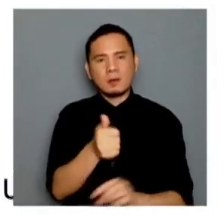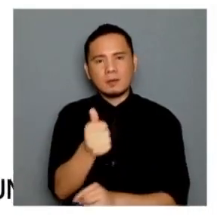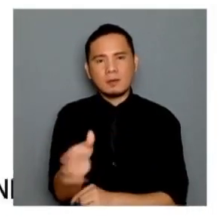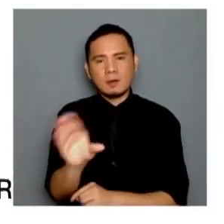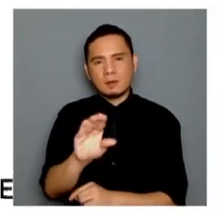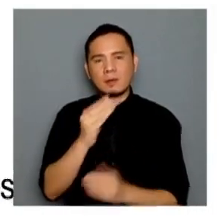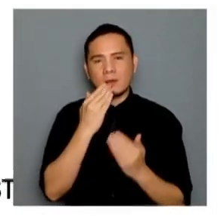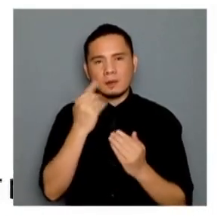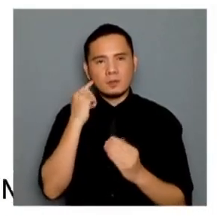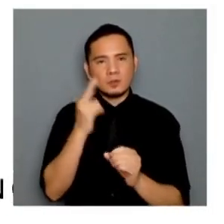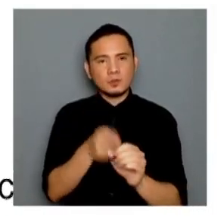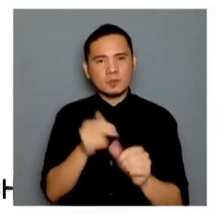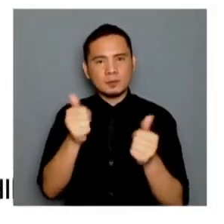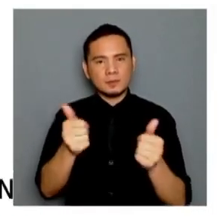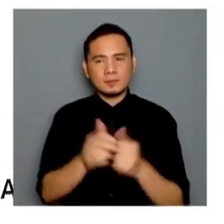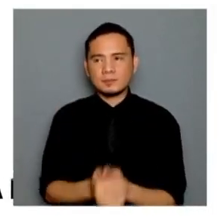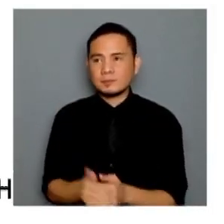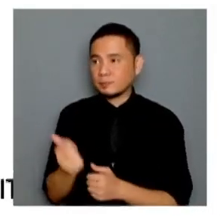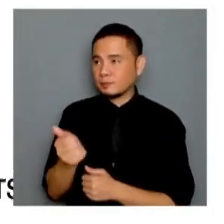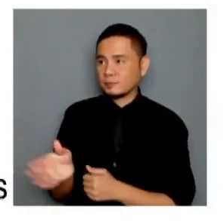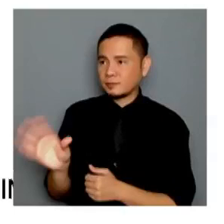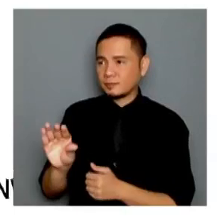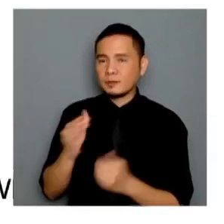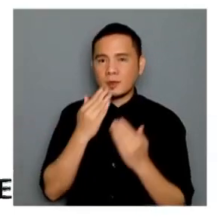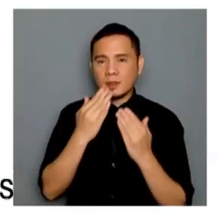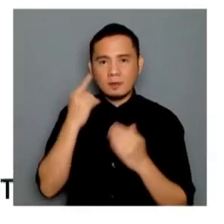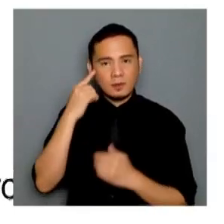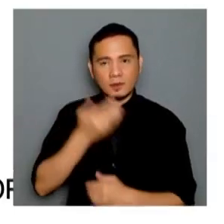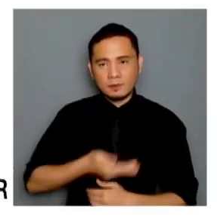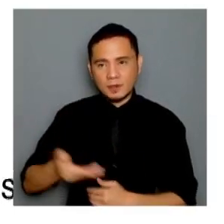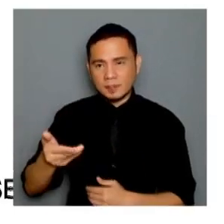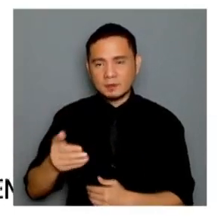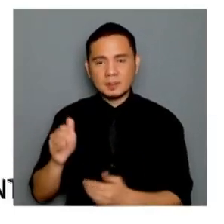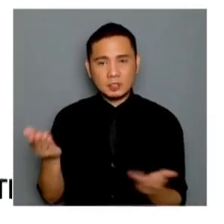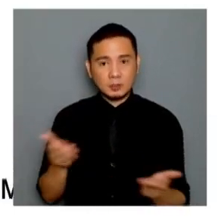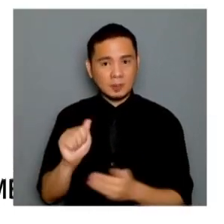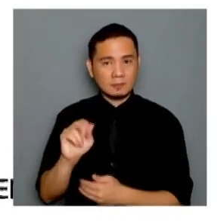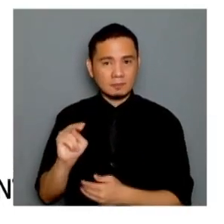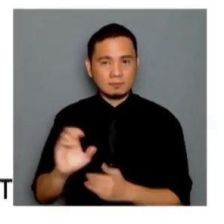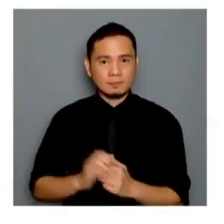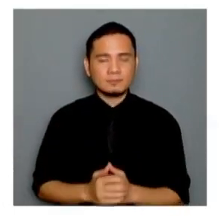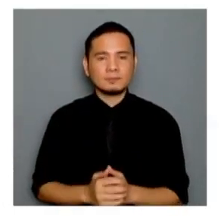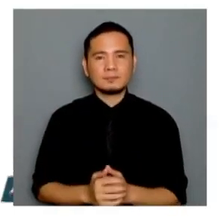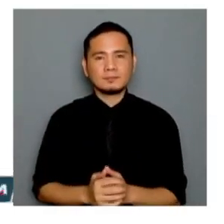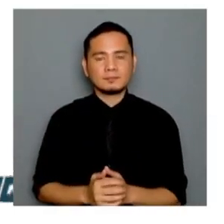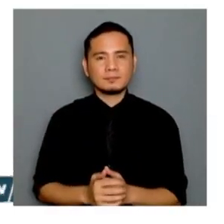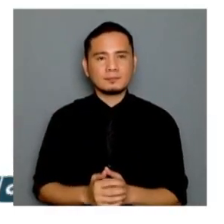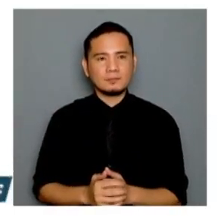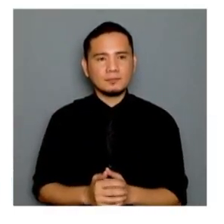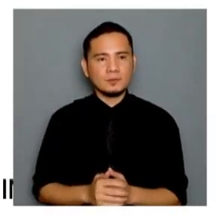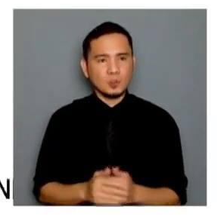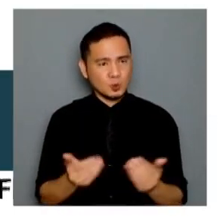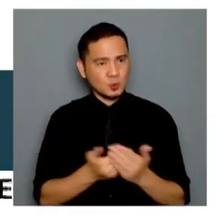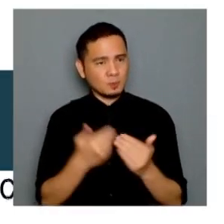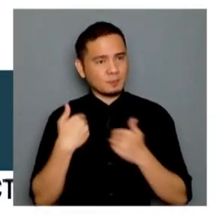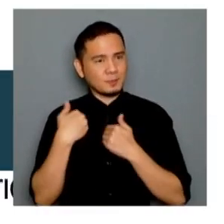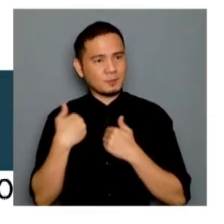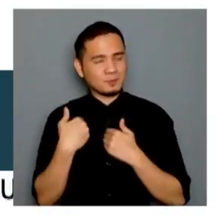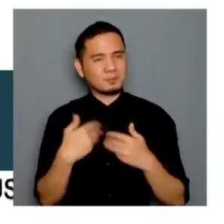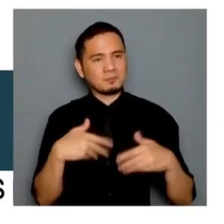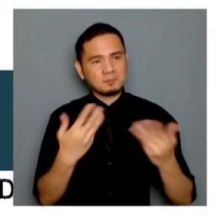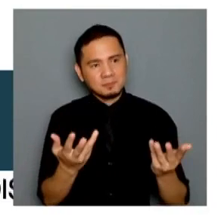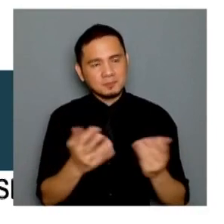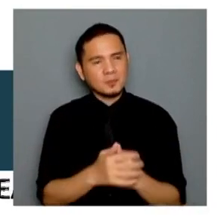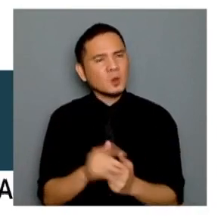today. Yes, good afternoon, Carmina, and thank you for having me on ANC. All right, new responsibility you have right here. What do you think are the